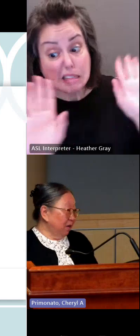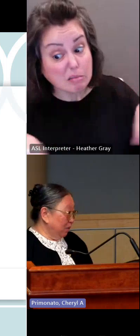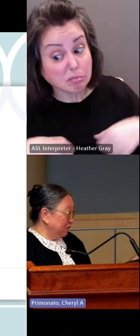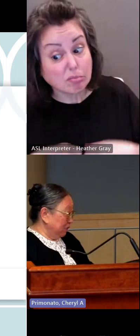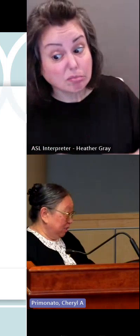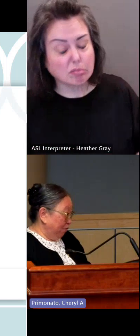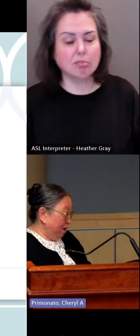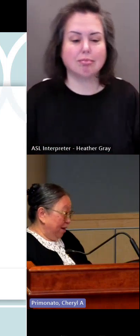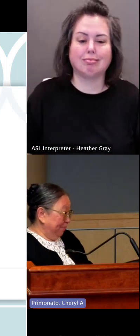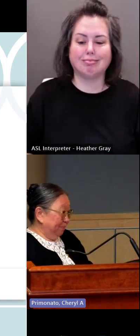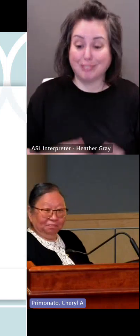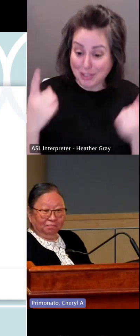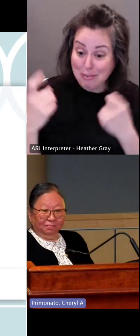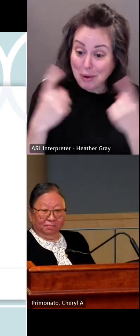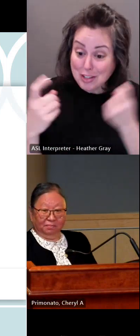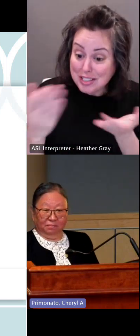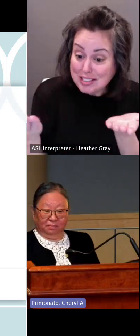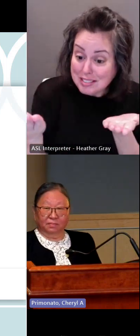Are there any questions so far?